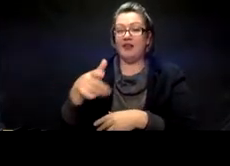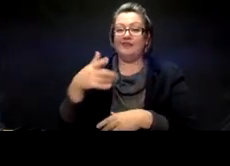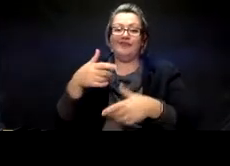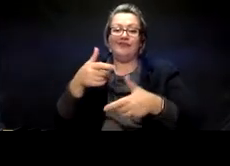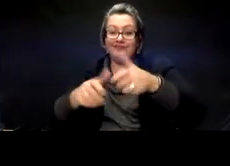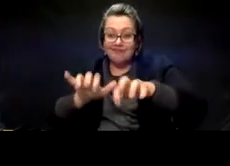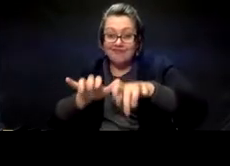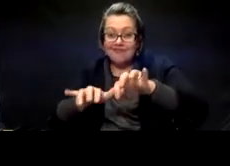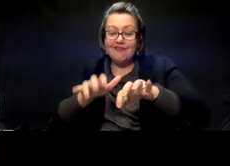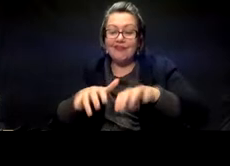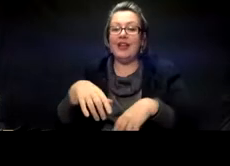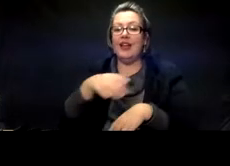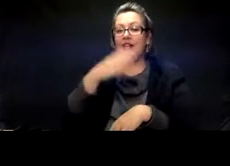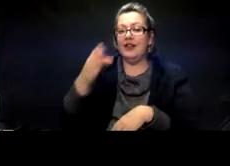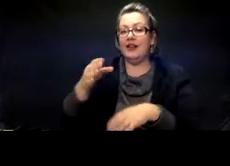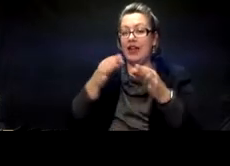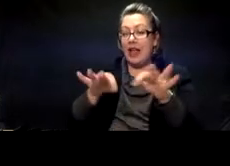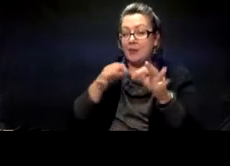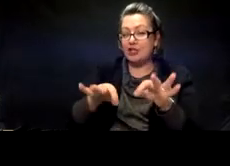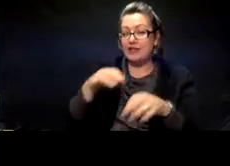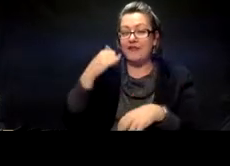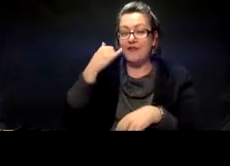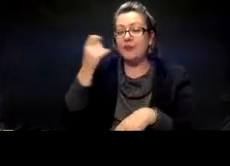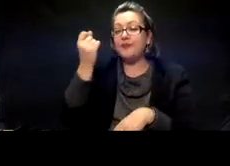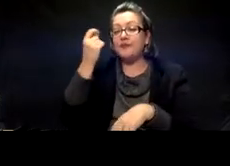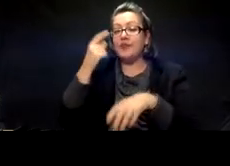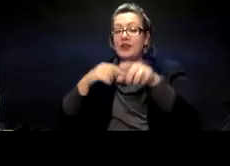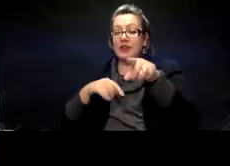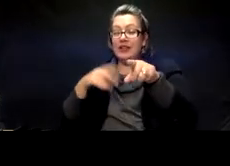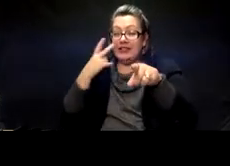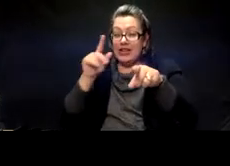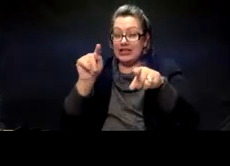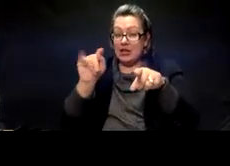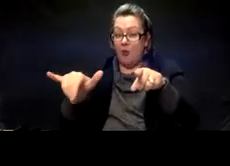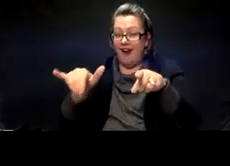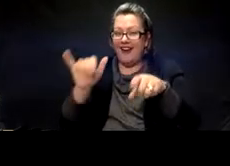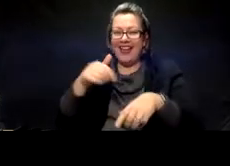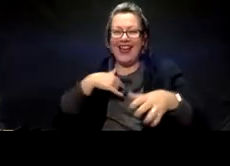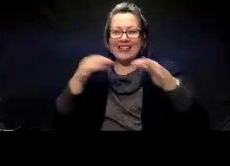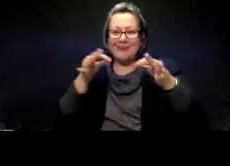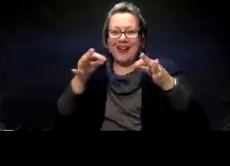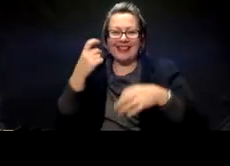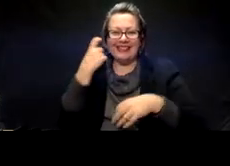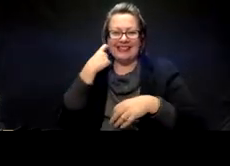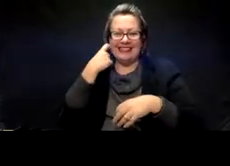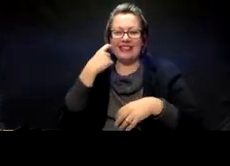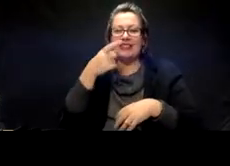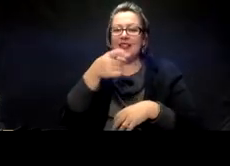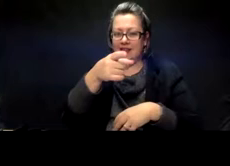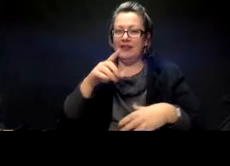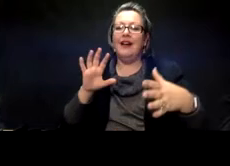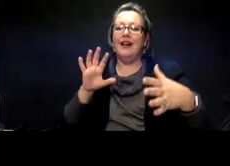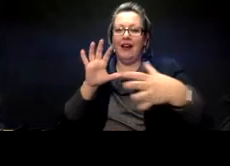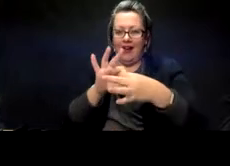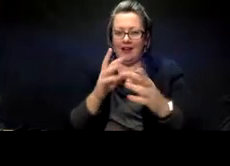most well-known ones. You see that there's for TTY, for caption phones.